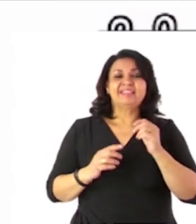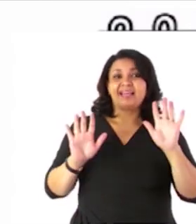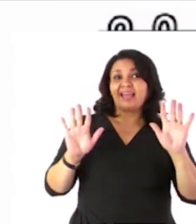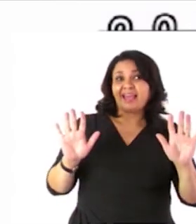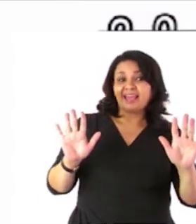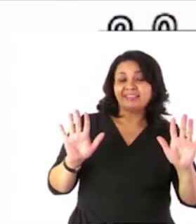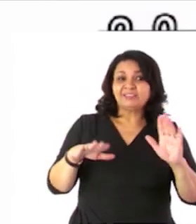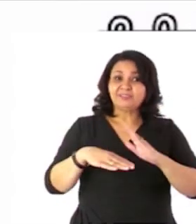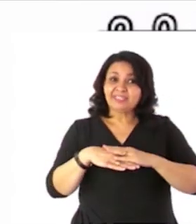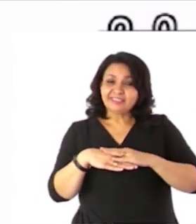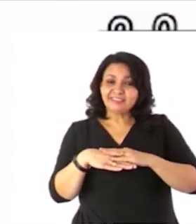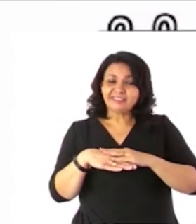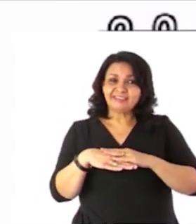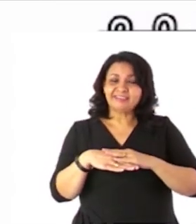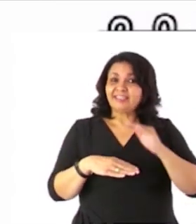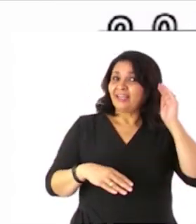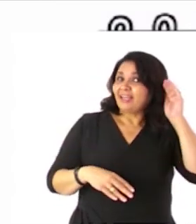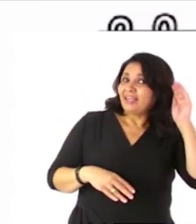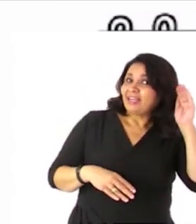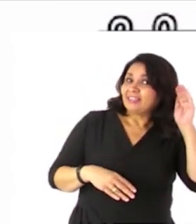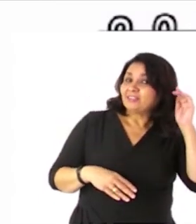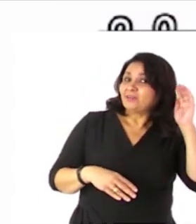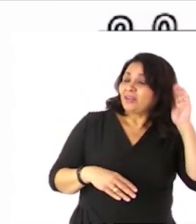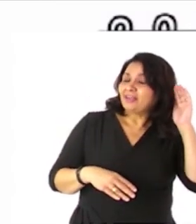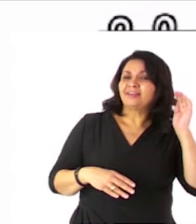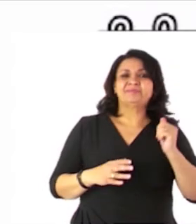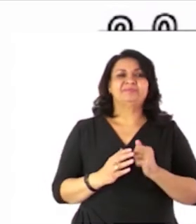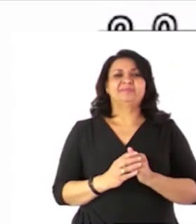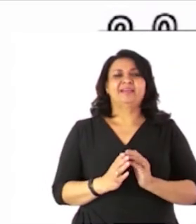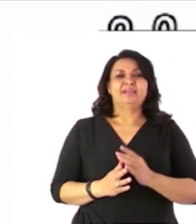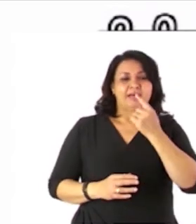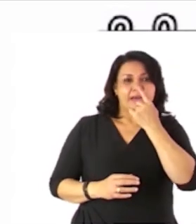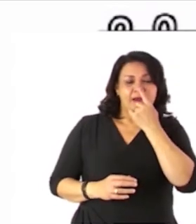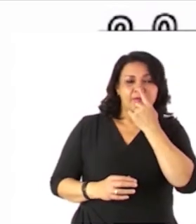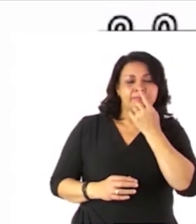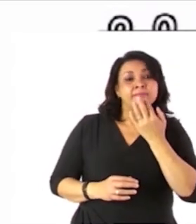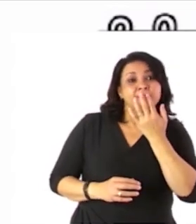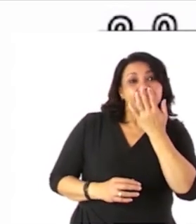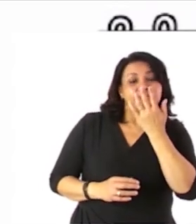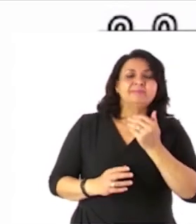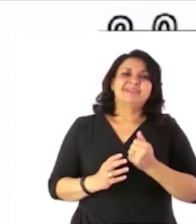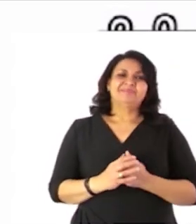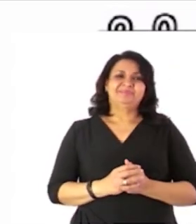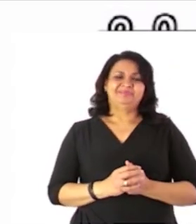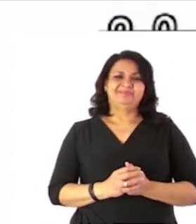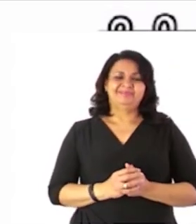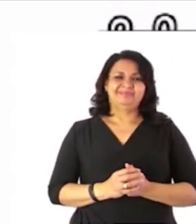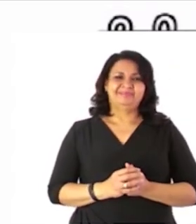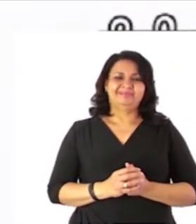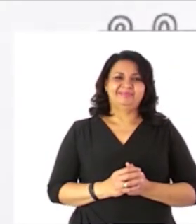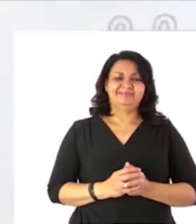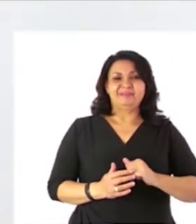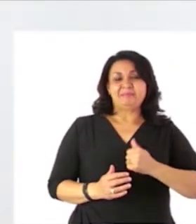hands to touch, our ears to hear, and our nose to smell. Can my